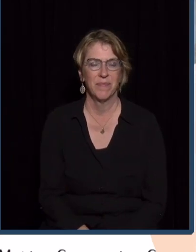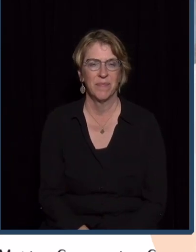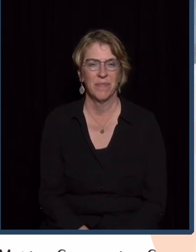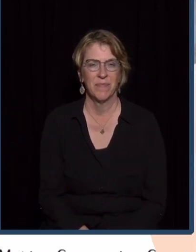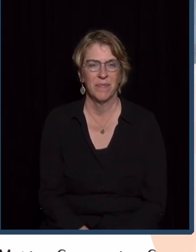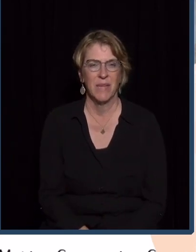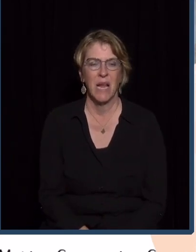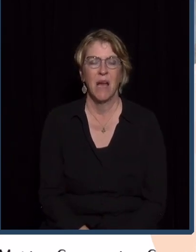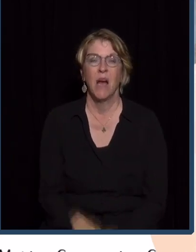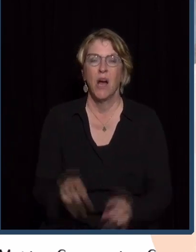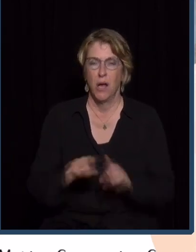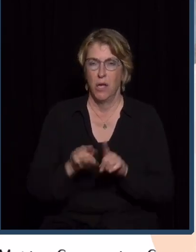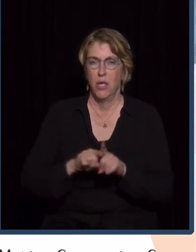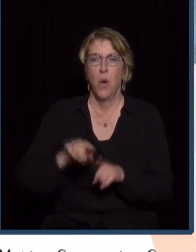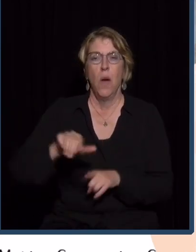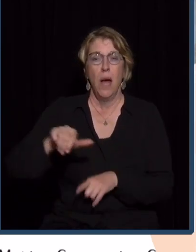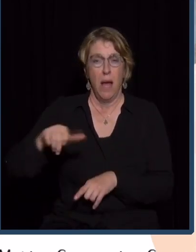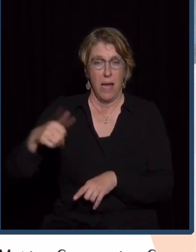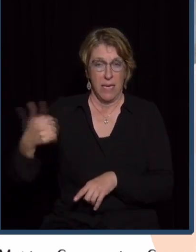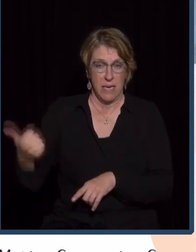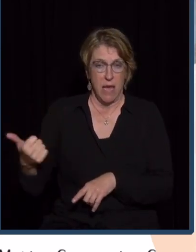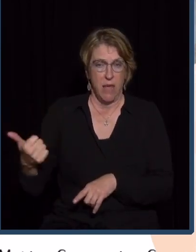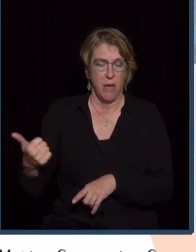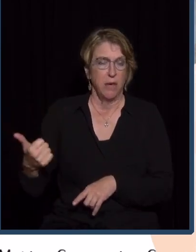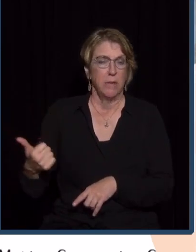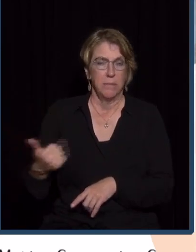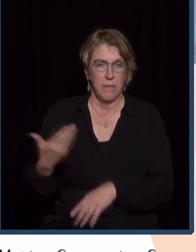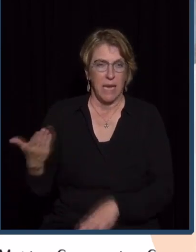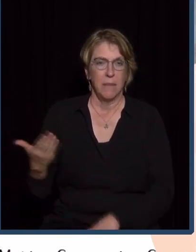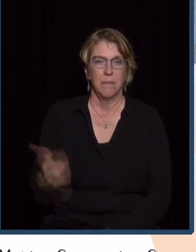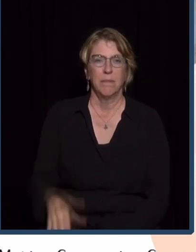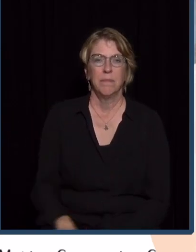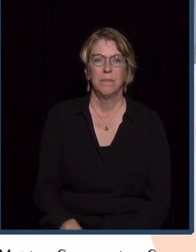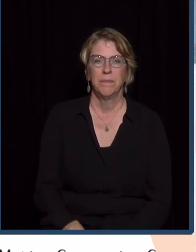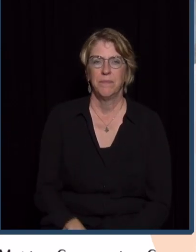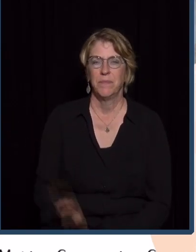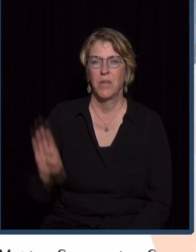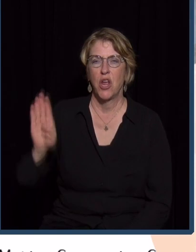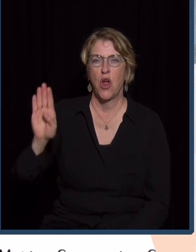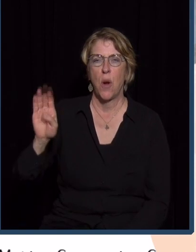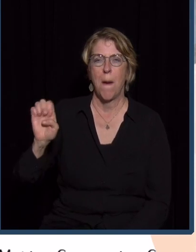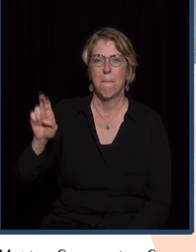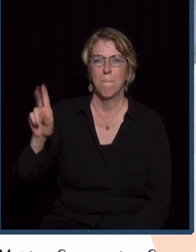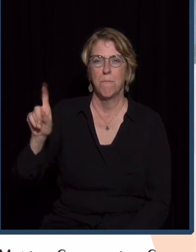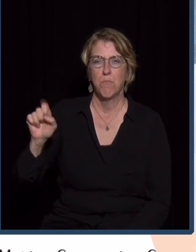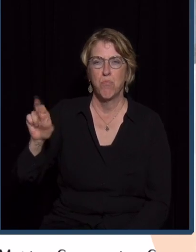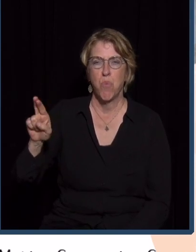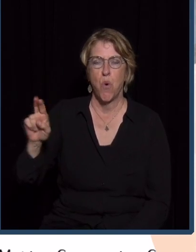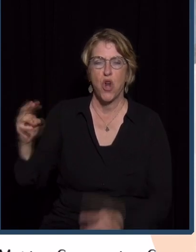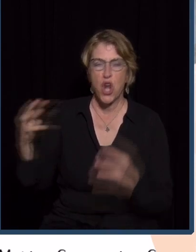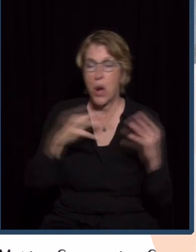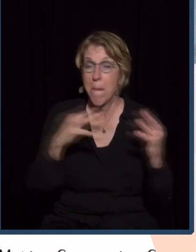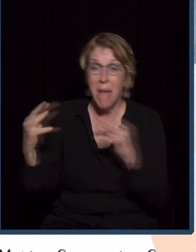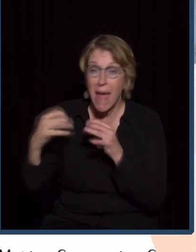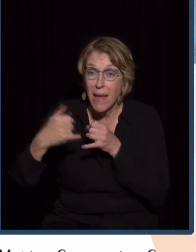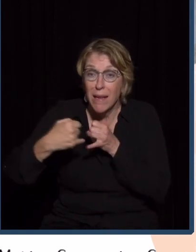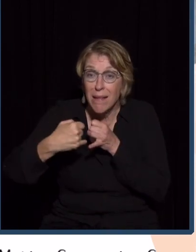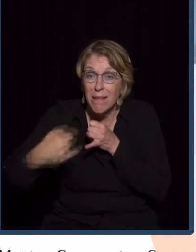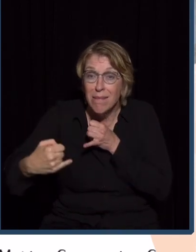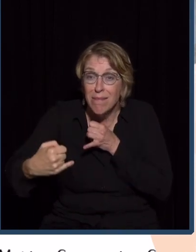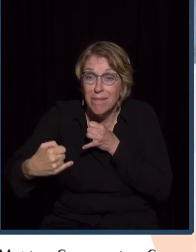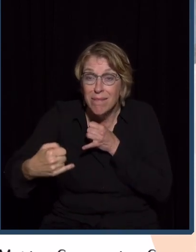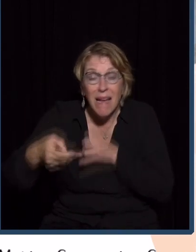We have another package here for you. Okay, border battle. Any Vikings fans watching right